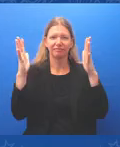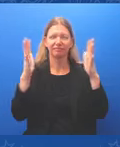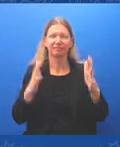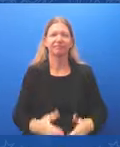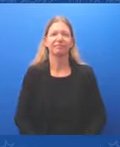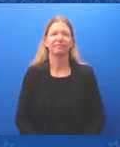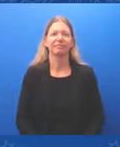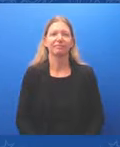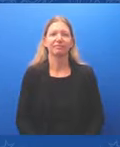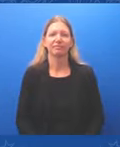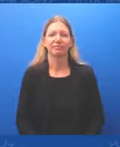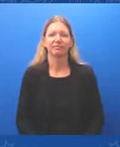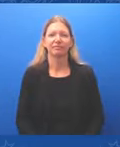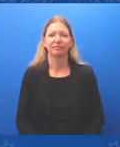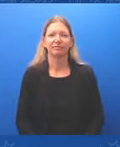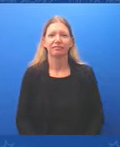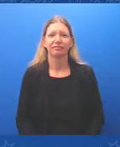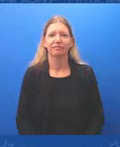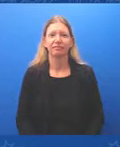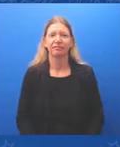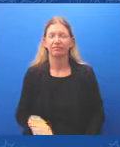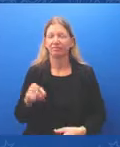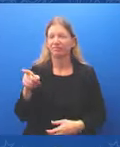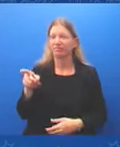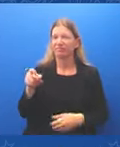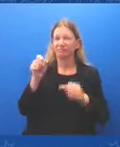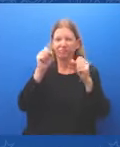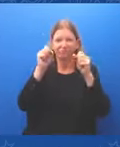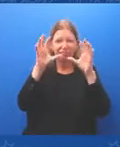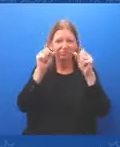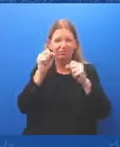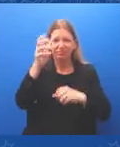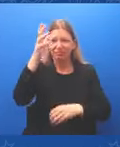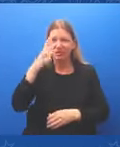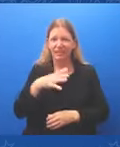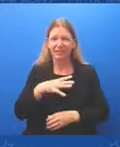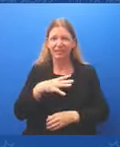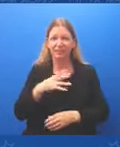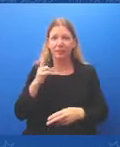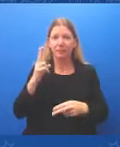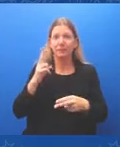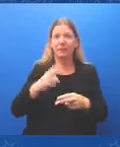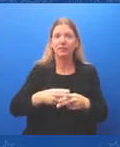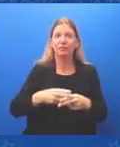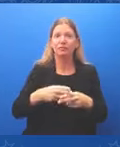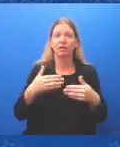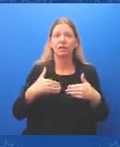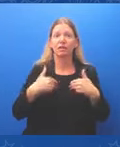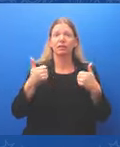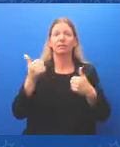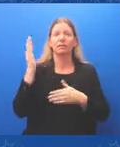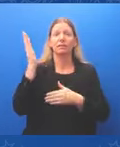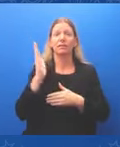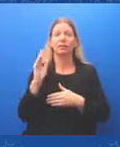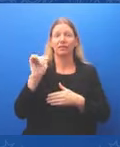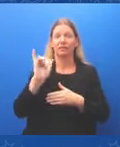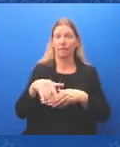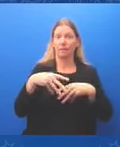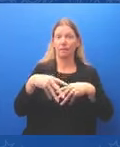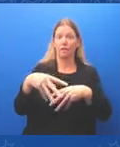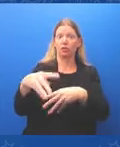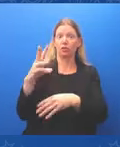Remarkable man who also mentioned the youngest speaker at the March on Washington and future Congresswoman,